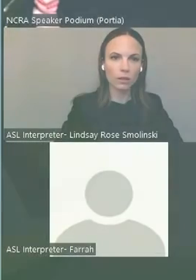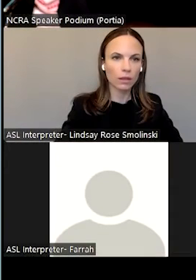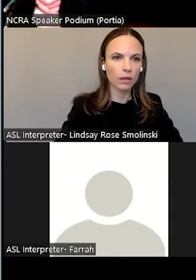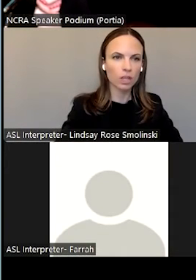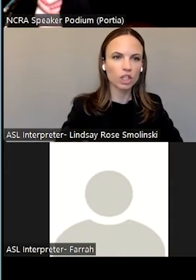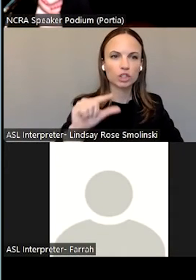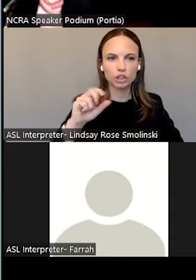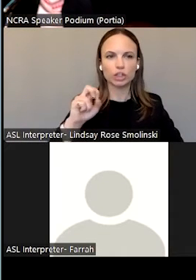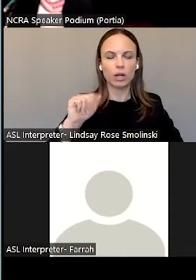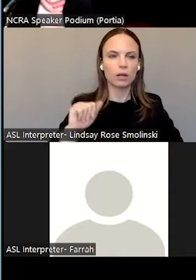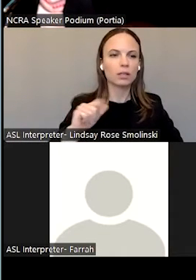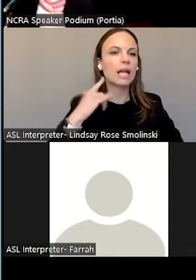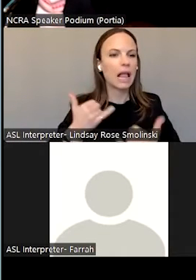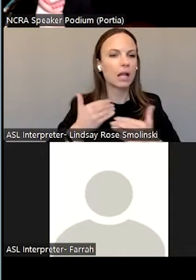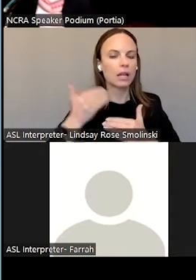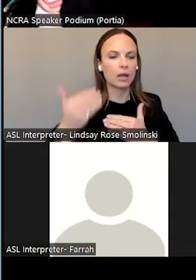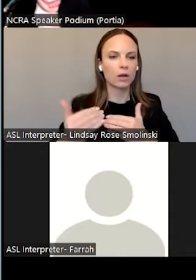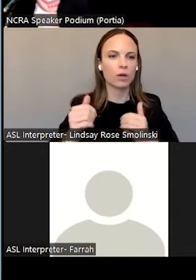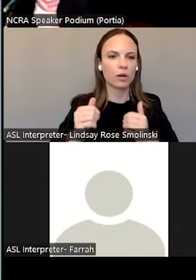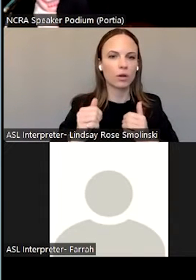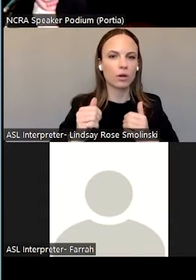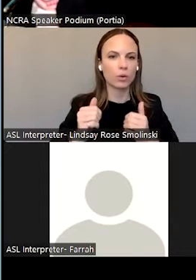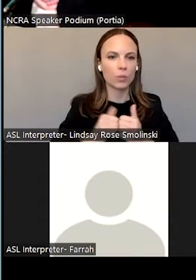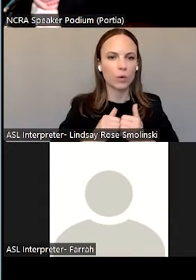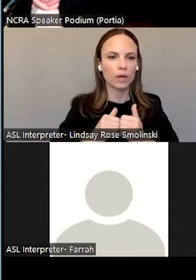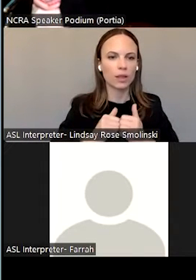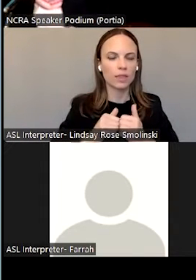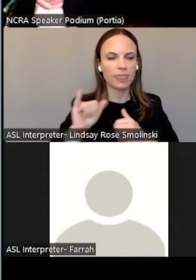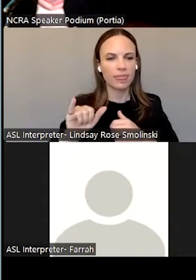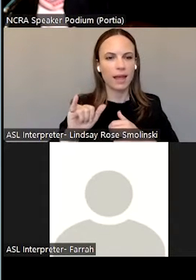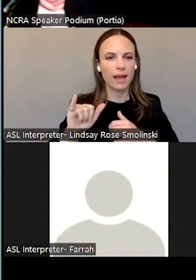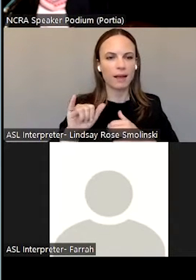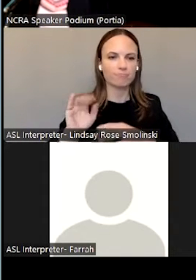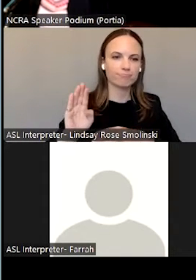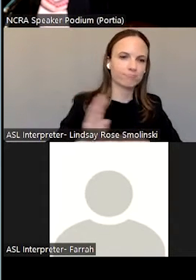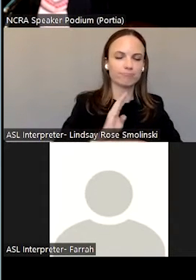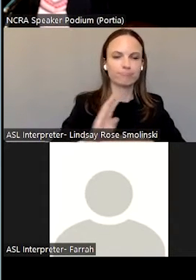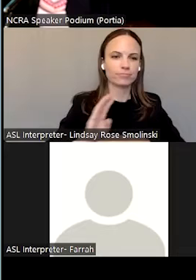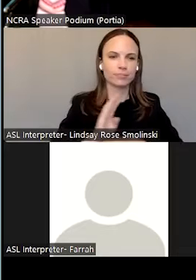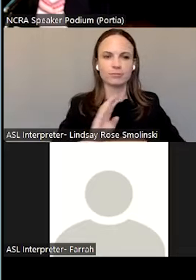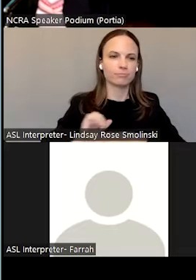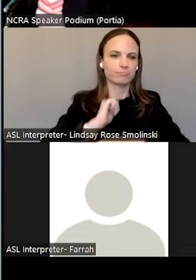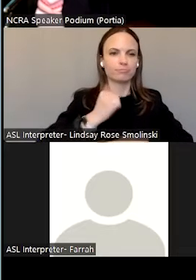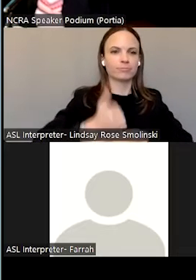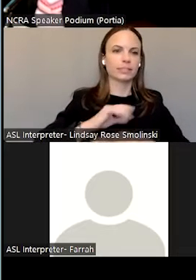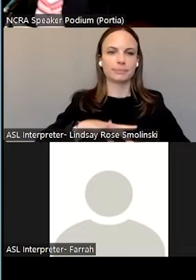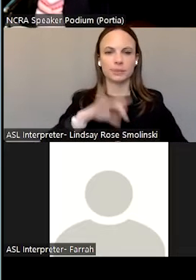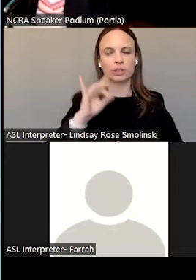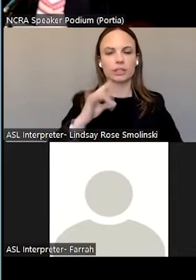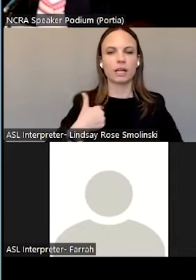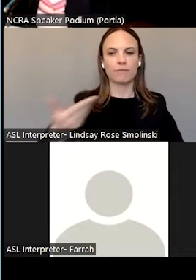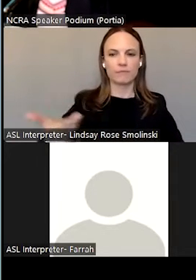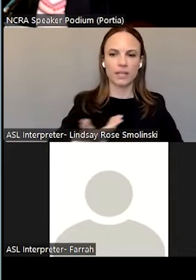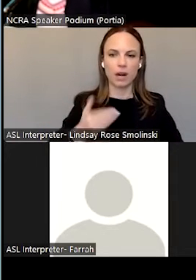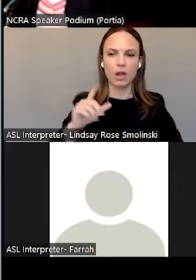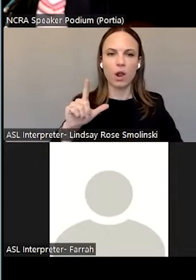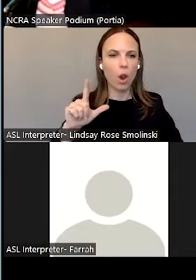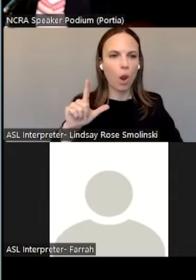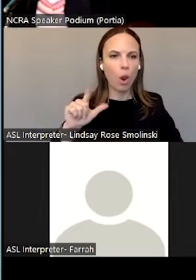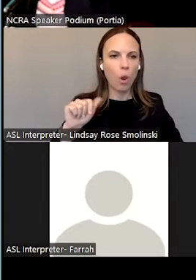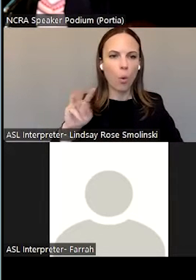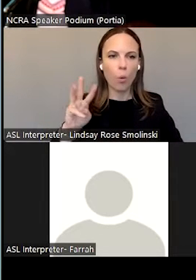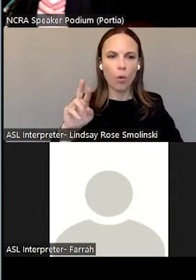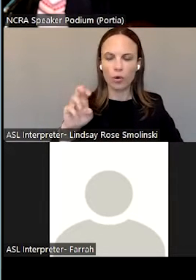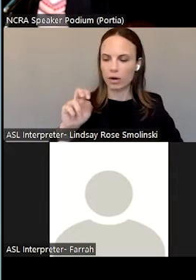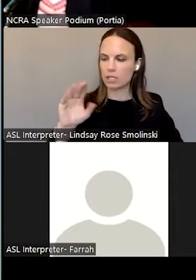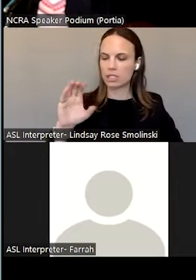Great. So we are going to continue on with this entrepreneurial spirit. And I'm going to invite Lawrence Groen